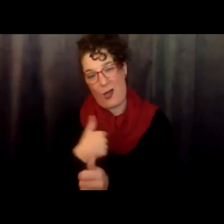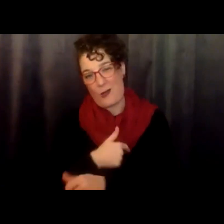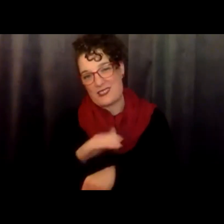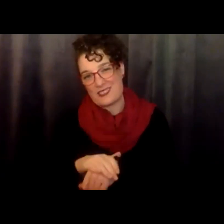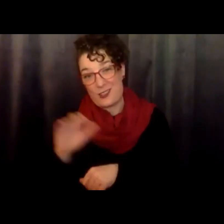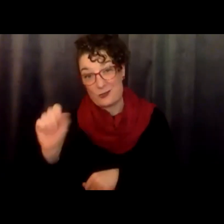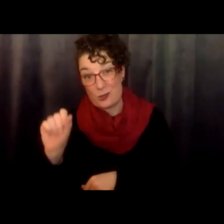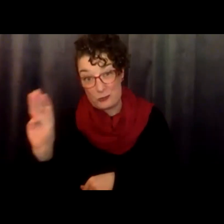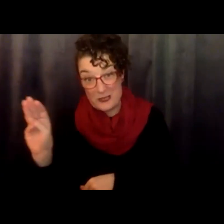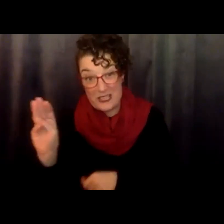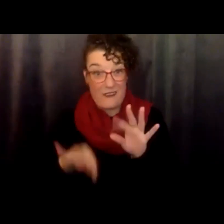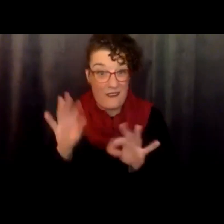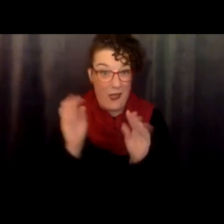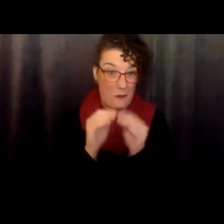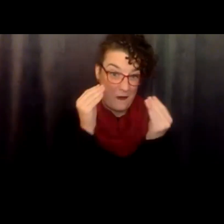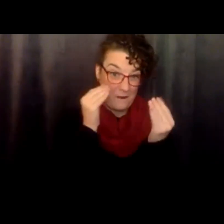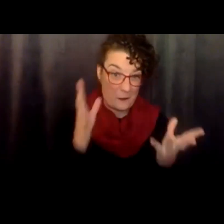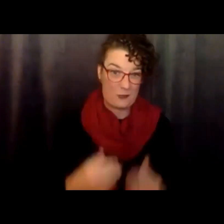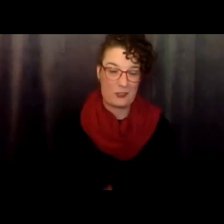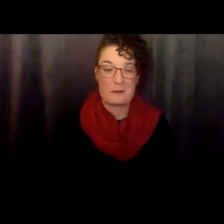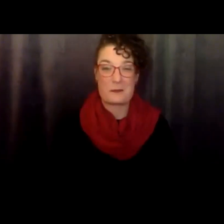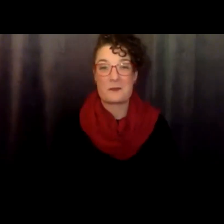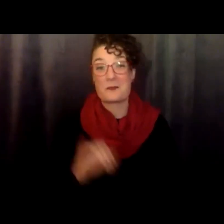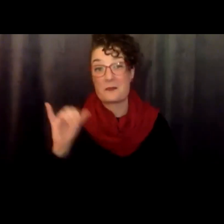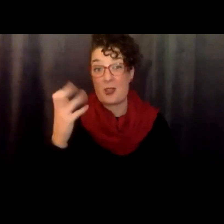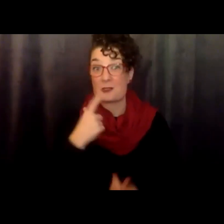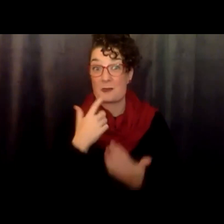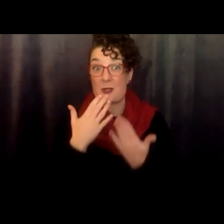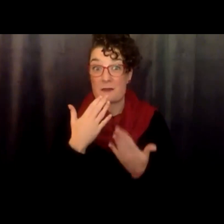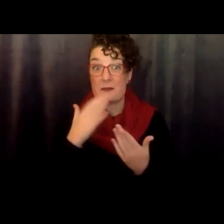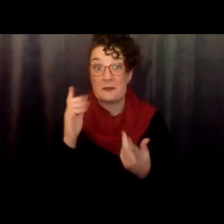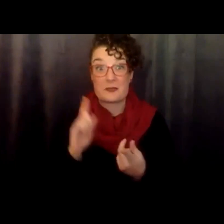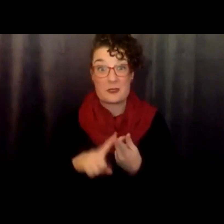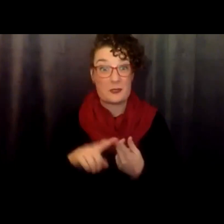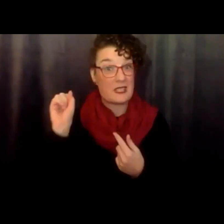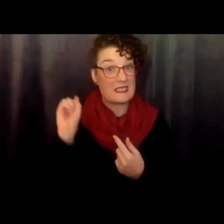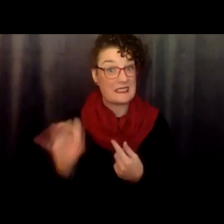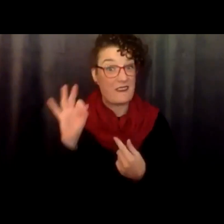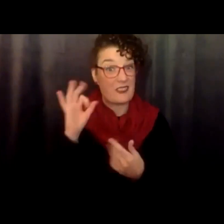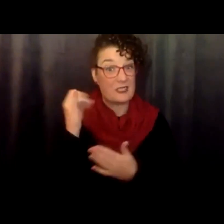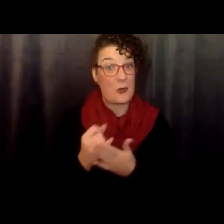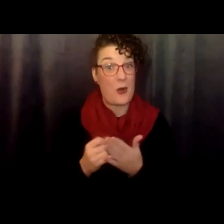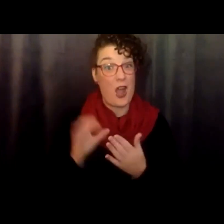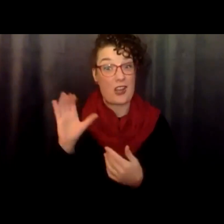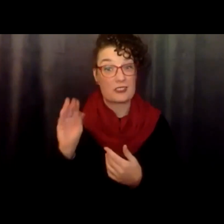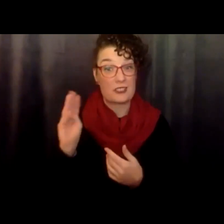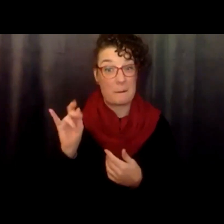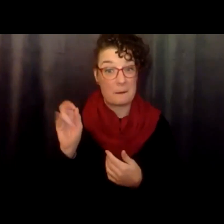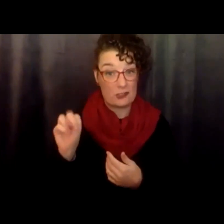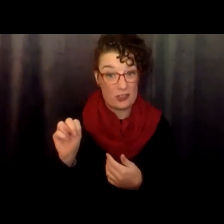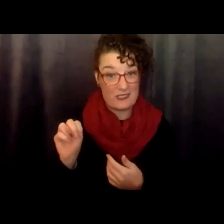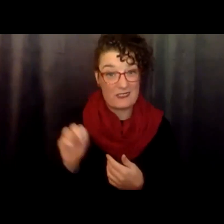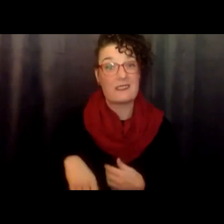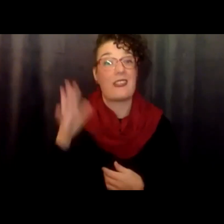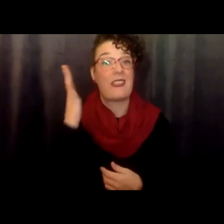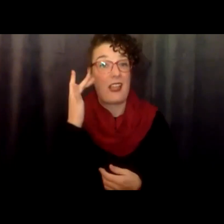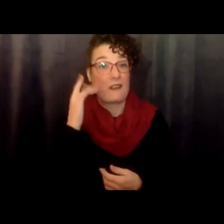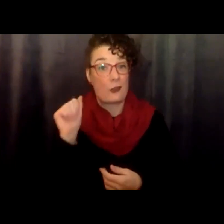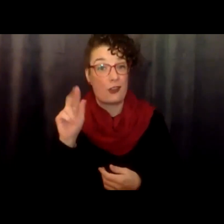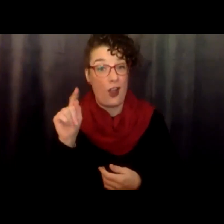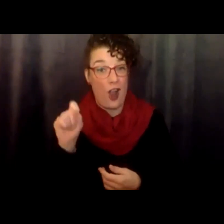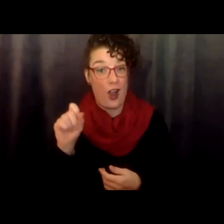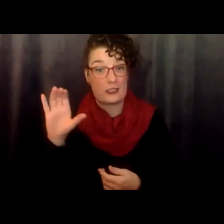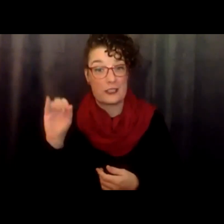about that. And I'd also like to thank the San Francisco Arts Commission and the California Arts Council and